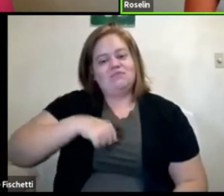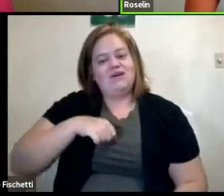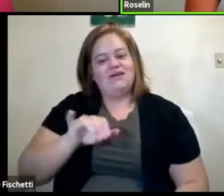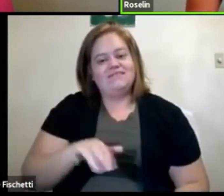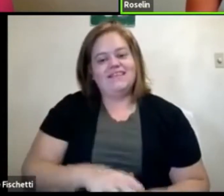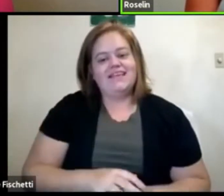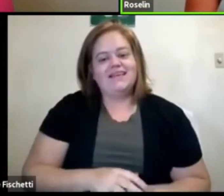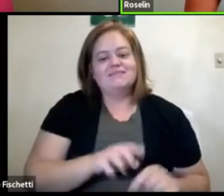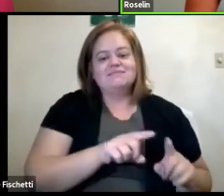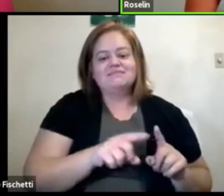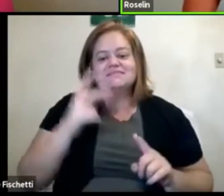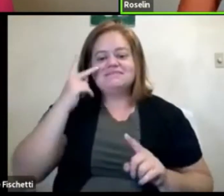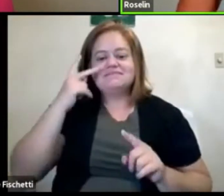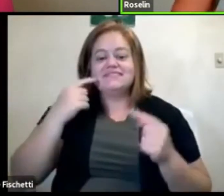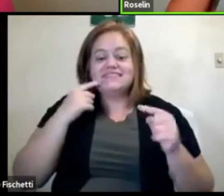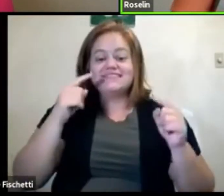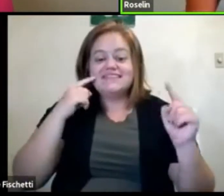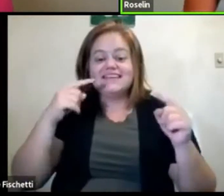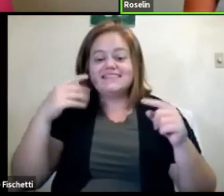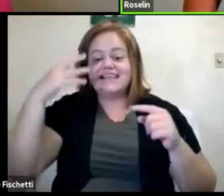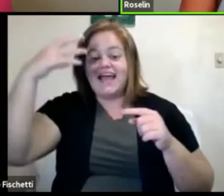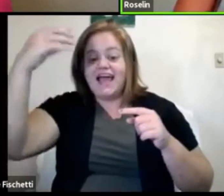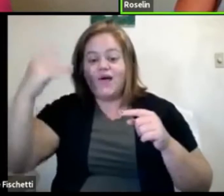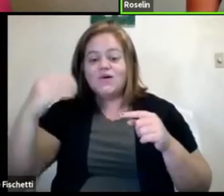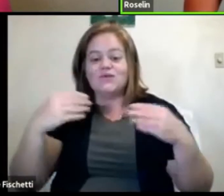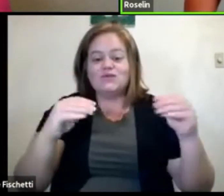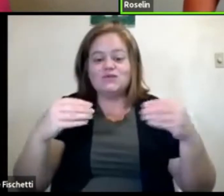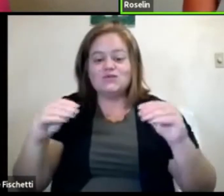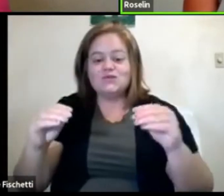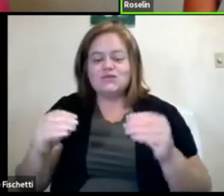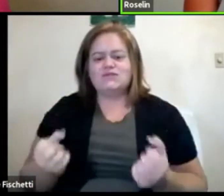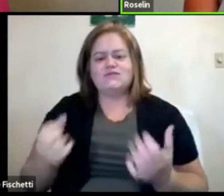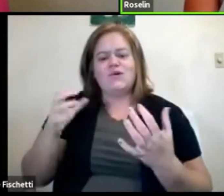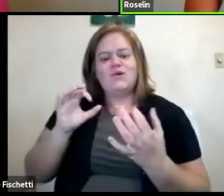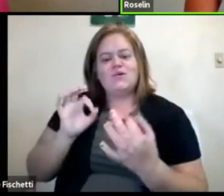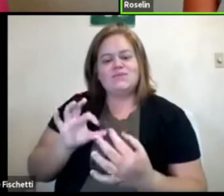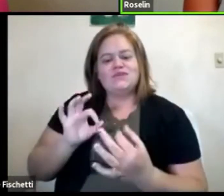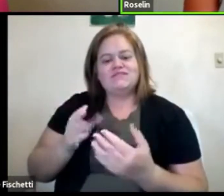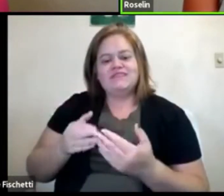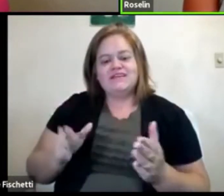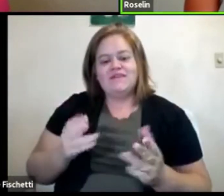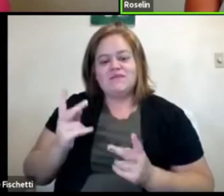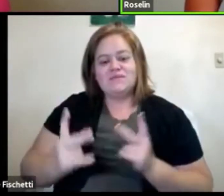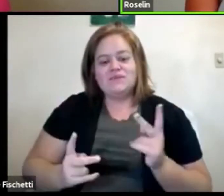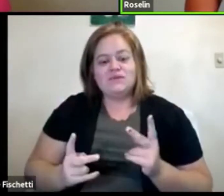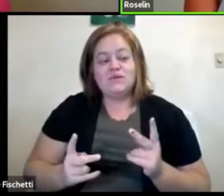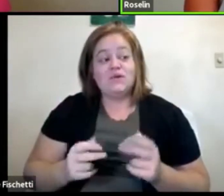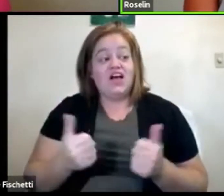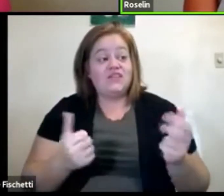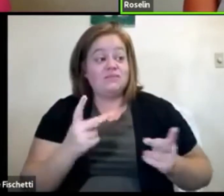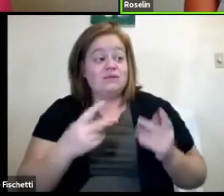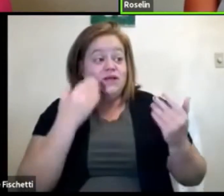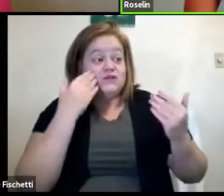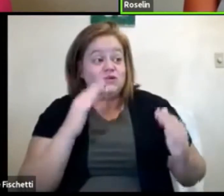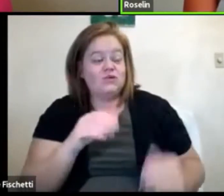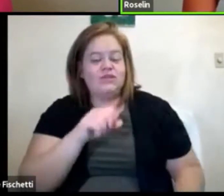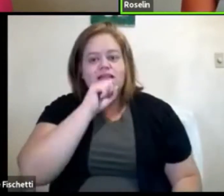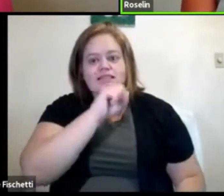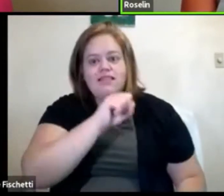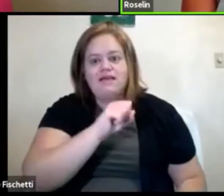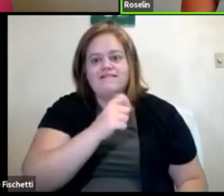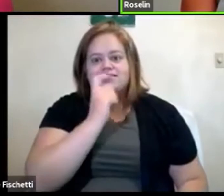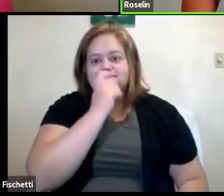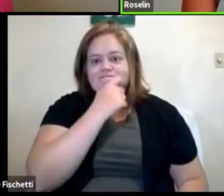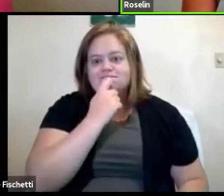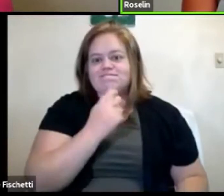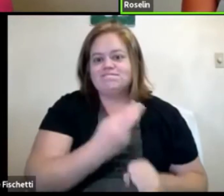success of the product in the market. I get so much feedback from people, like people I don't even know, that they love the product.